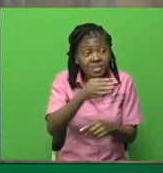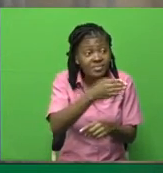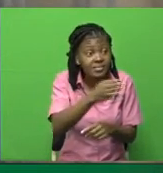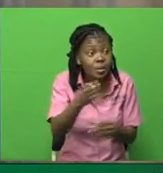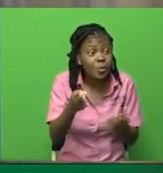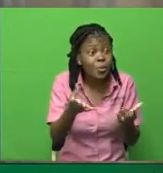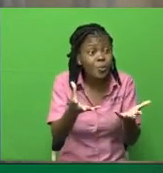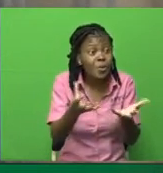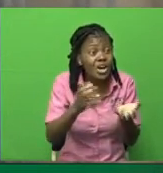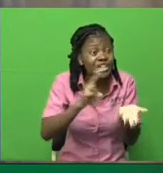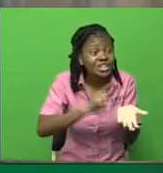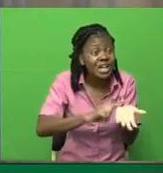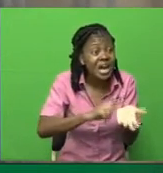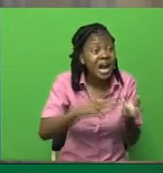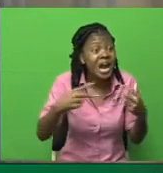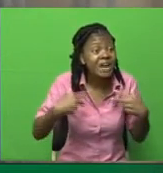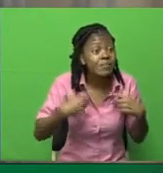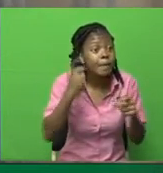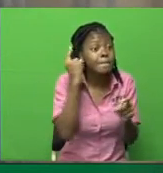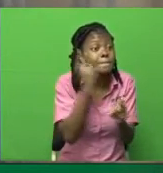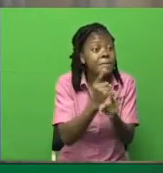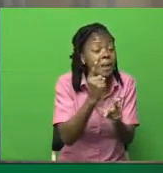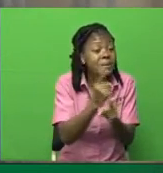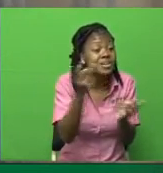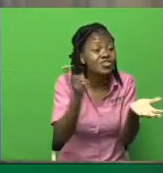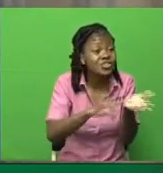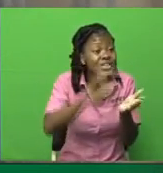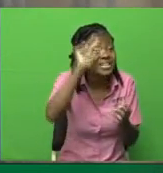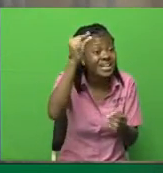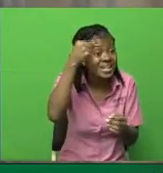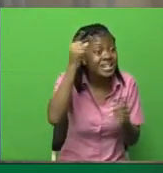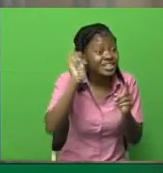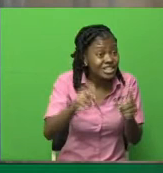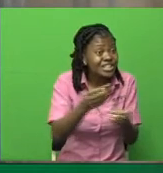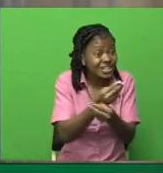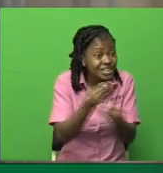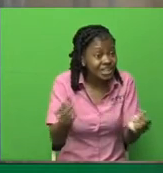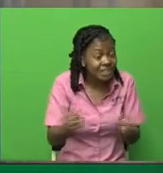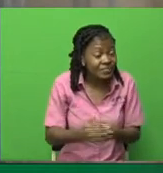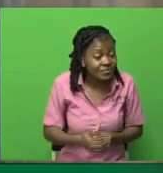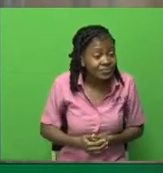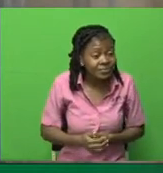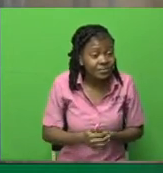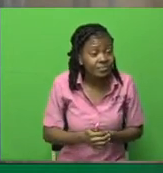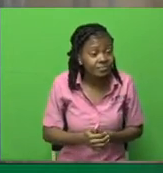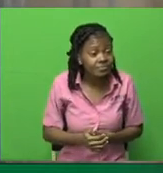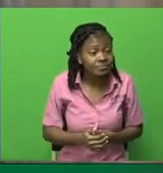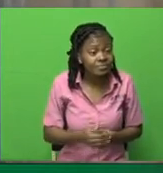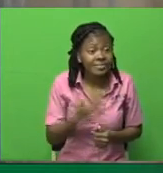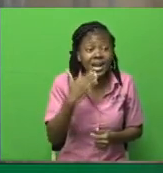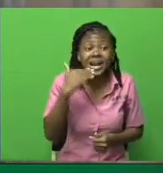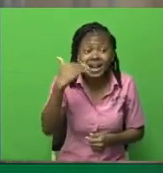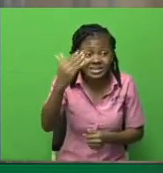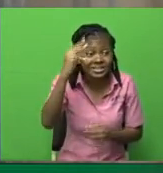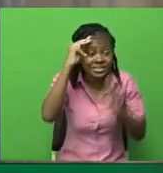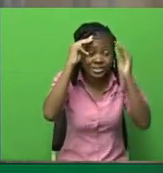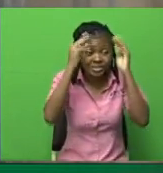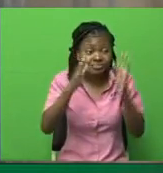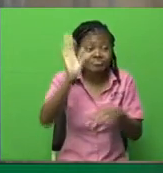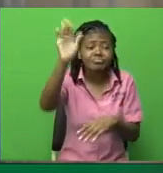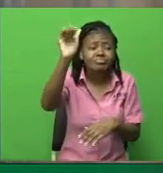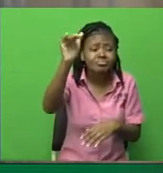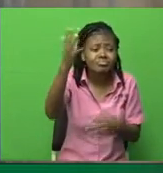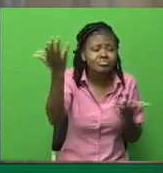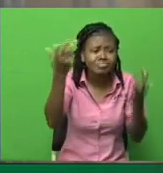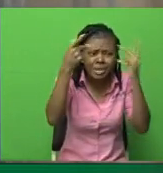personnel the government was supposed to settle the matter questers were asked of the minister of the Prime Minister and he said it is